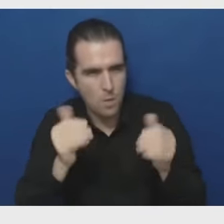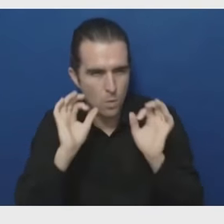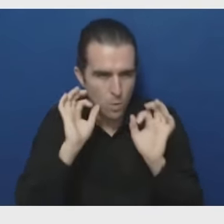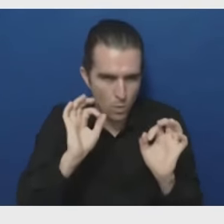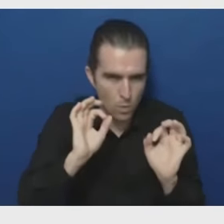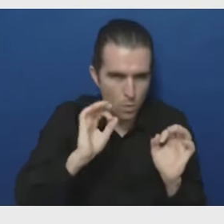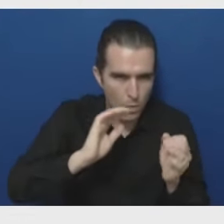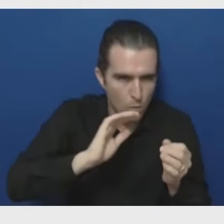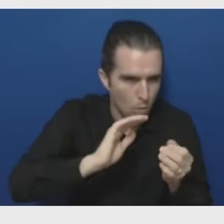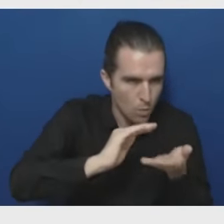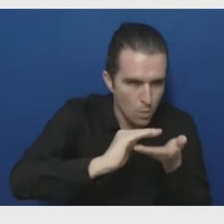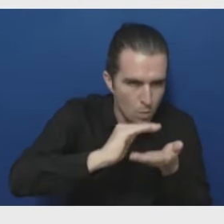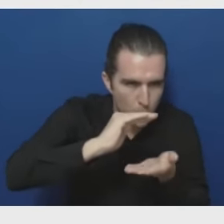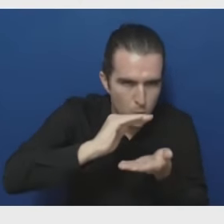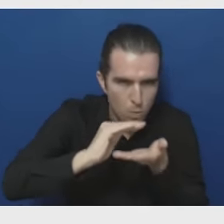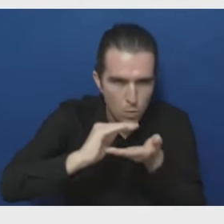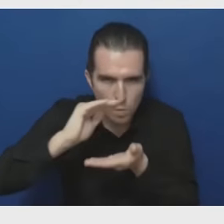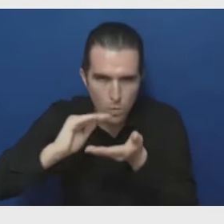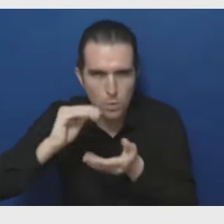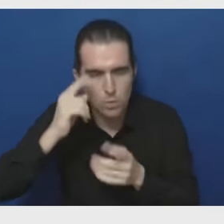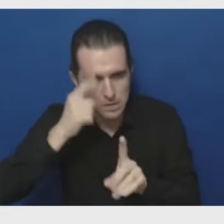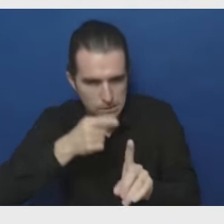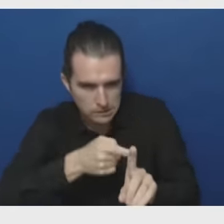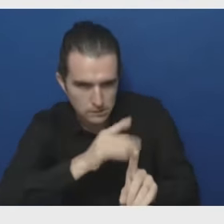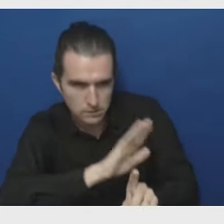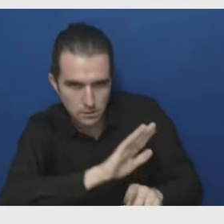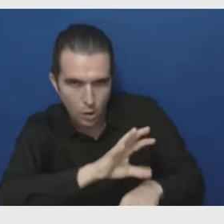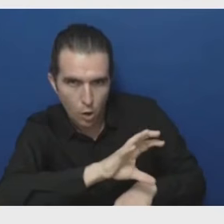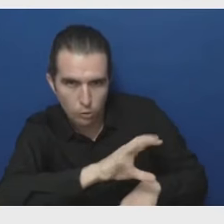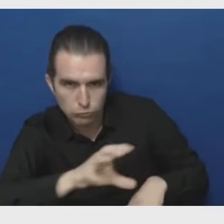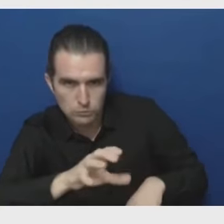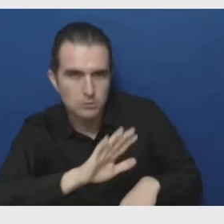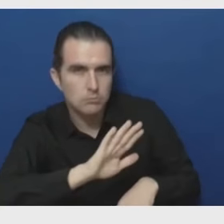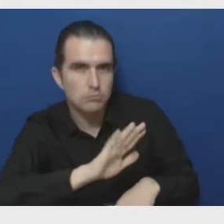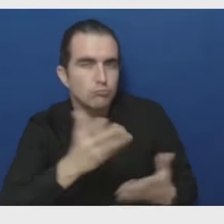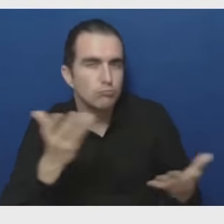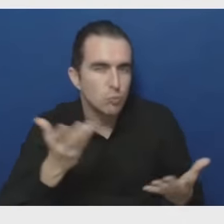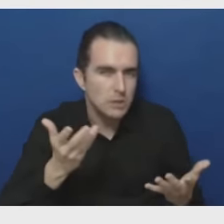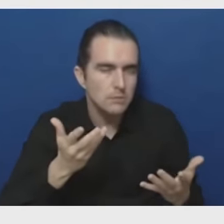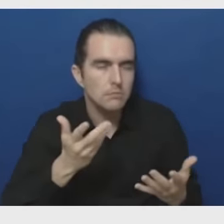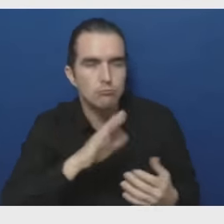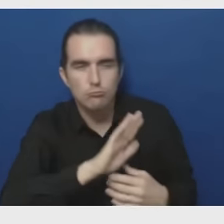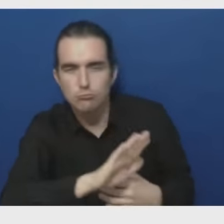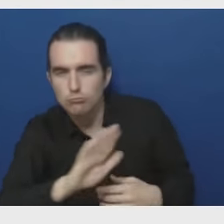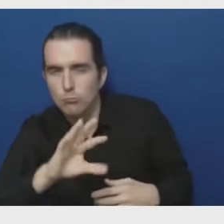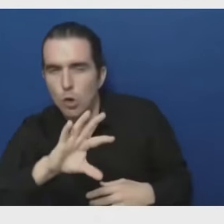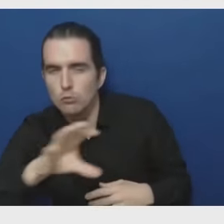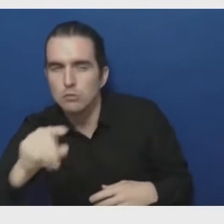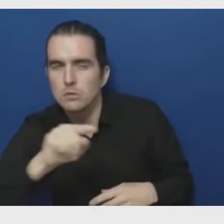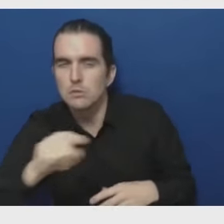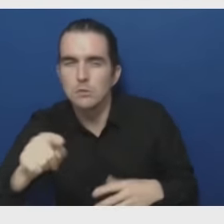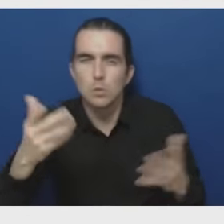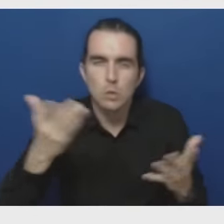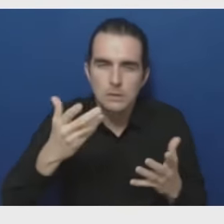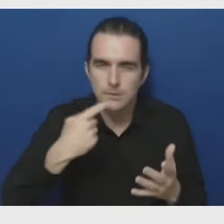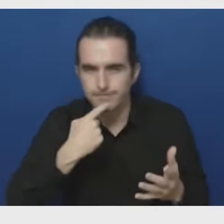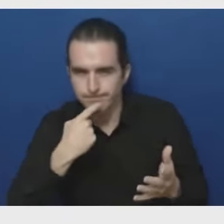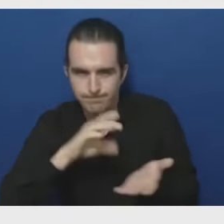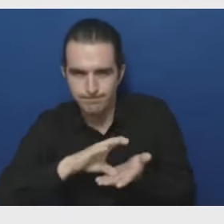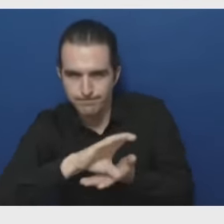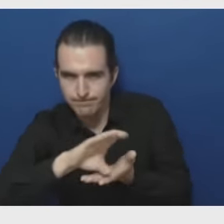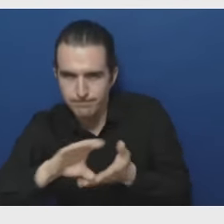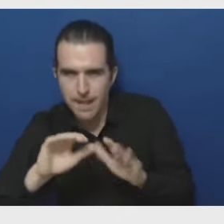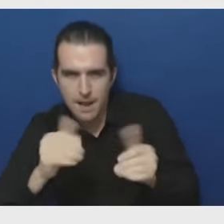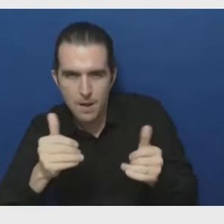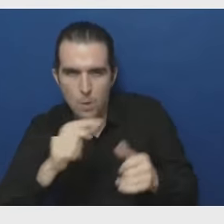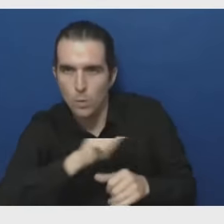But importantly, the foundational pillar of all this is accountability and transparency. So we need to definitely